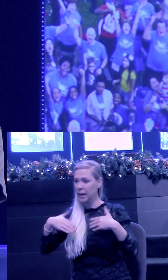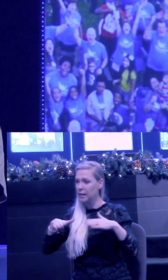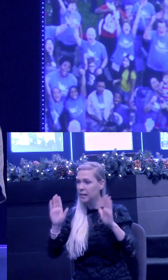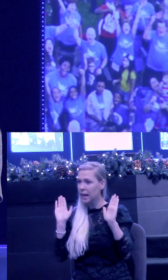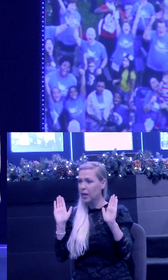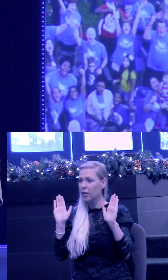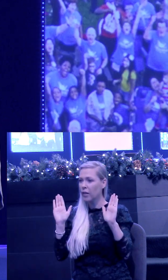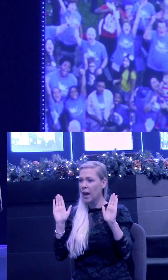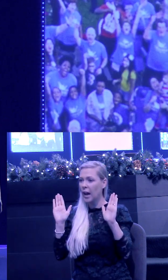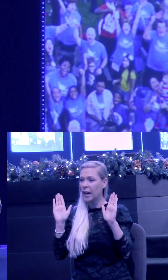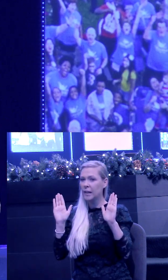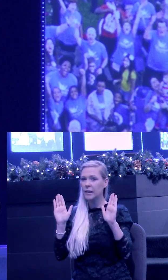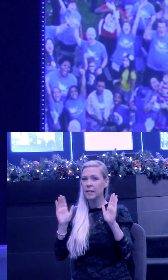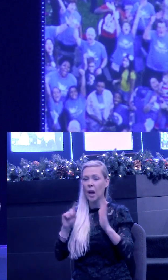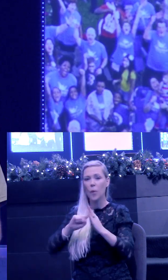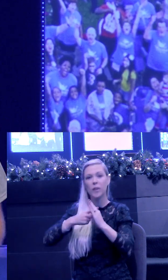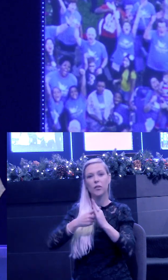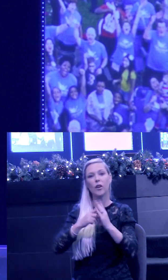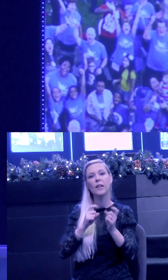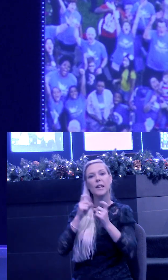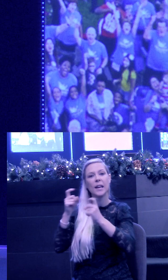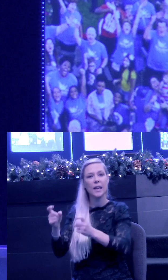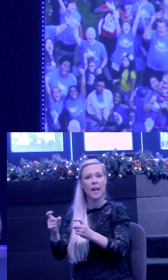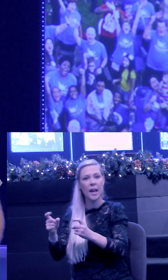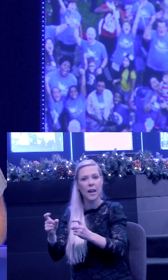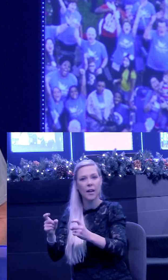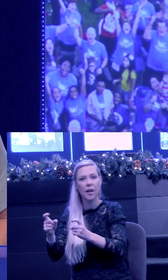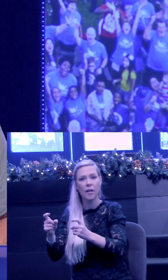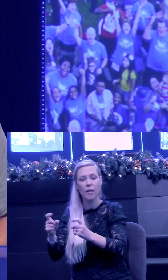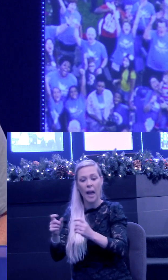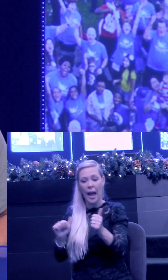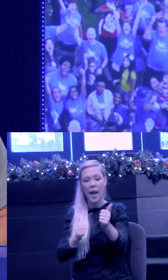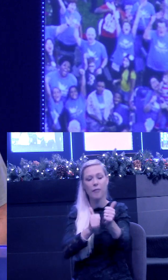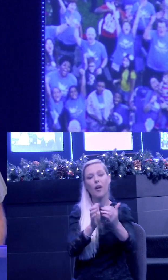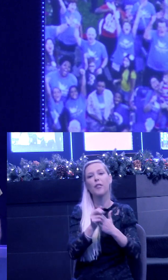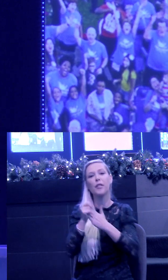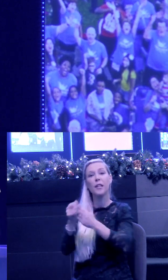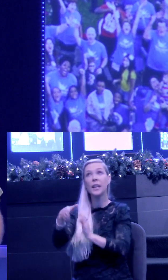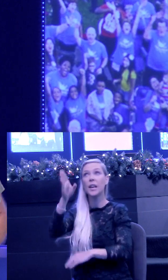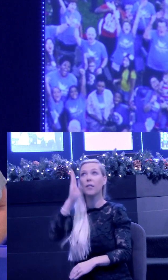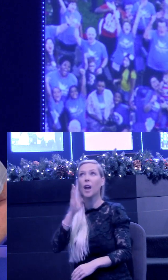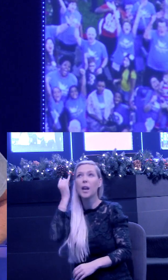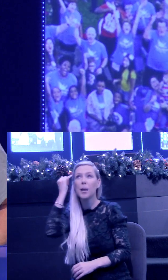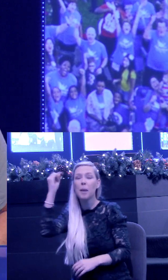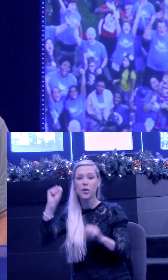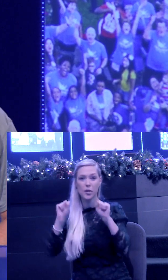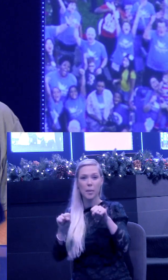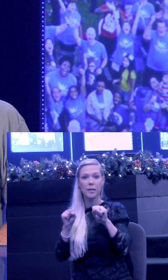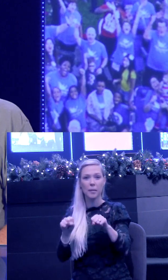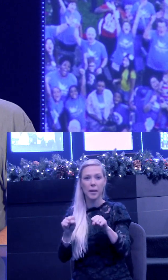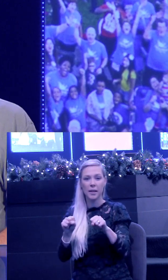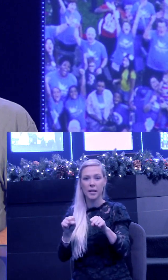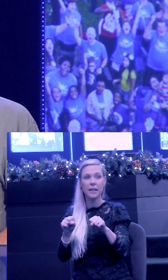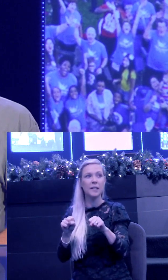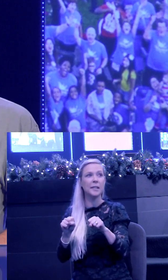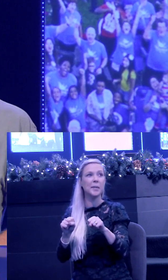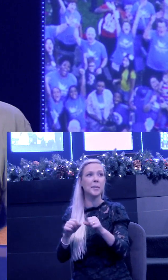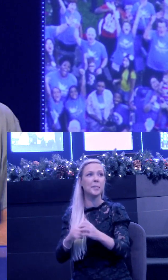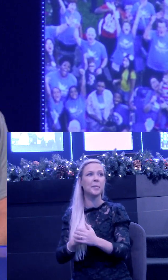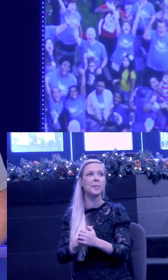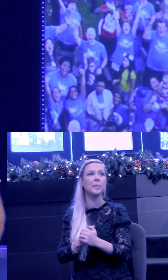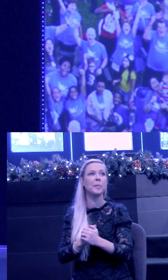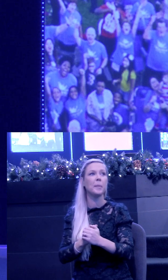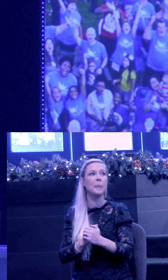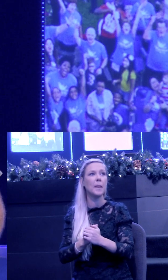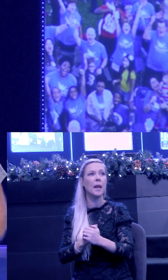sacrifice, and we began to give, and we began to try to follow the lead of God, and we began to imagine the possibilities. And